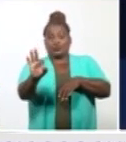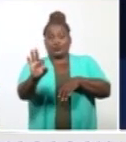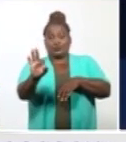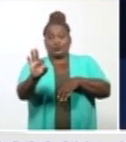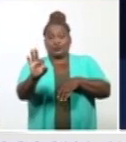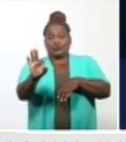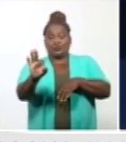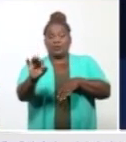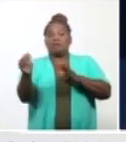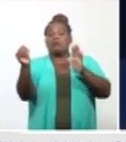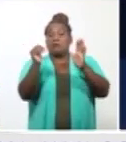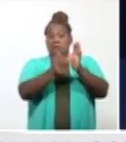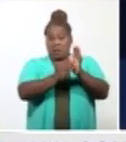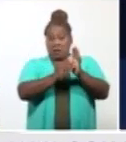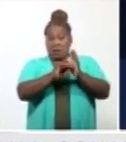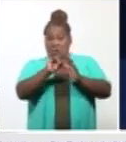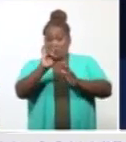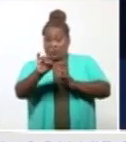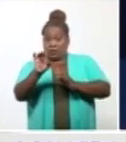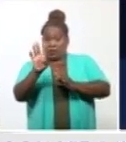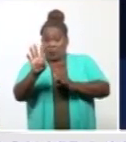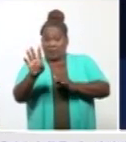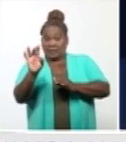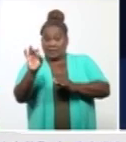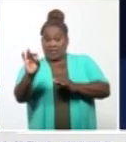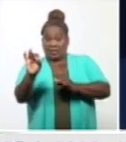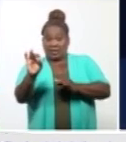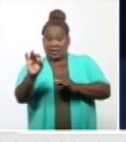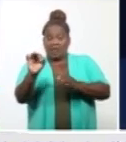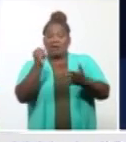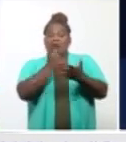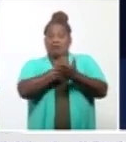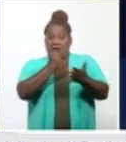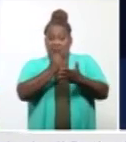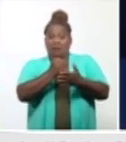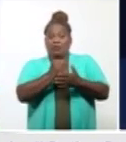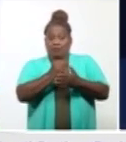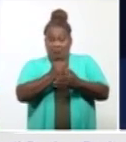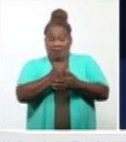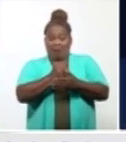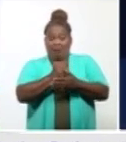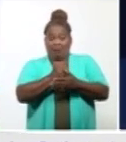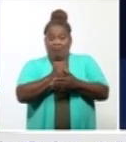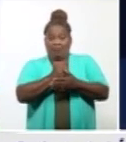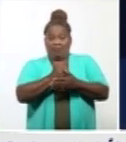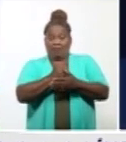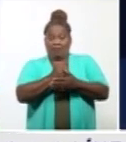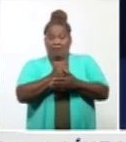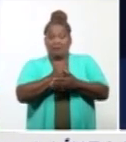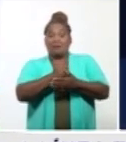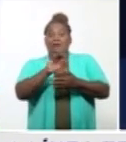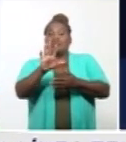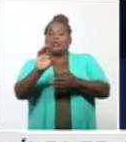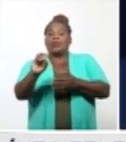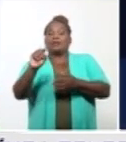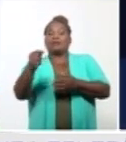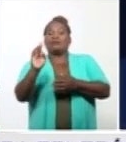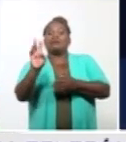there are 978 of the 1,947 patients diagnosed, that